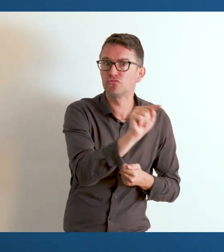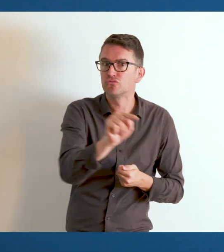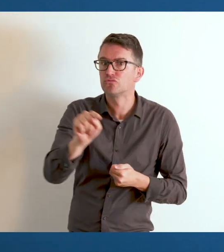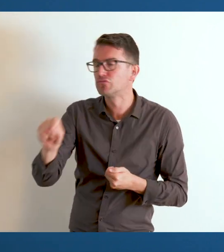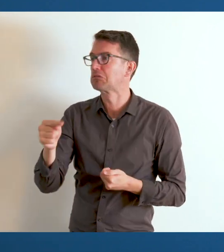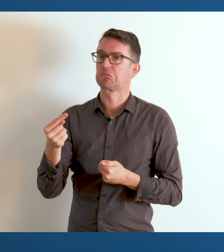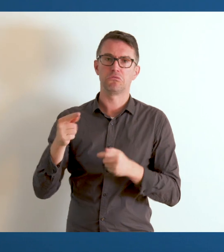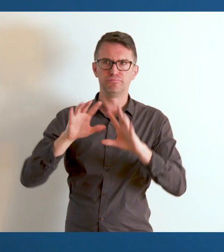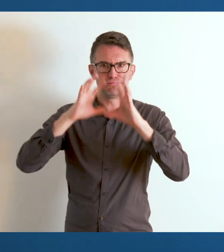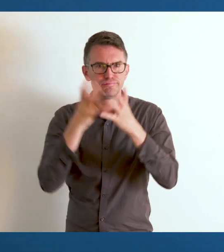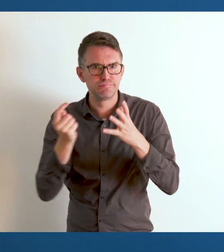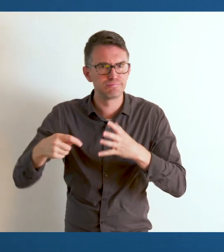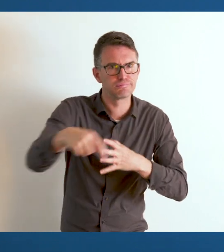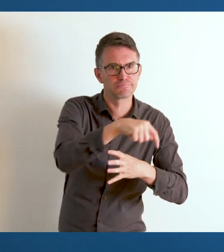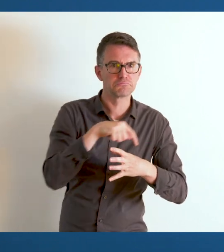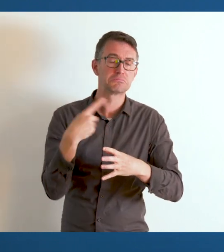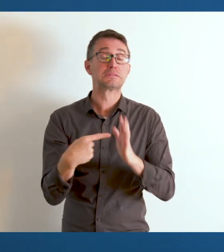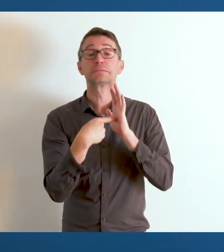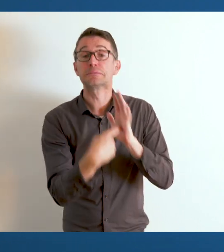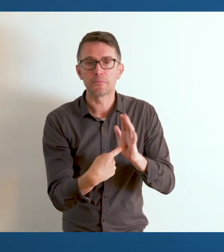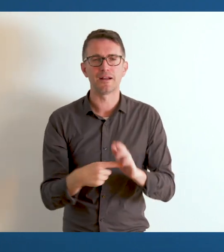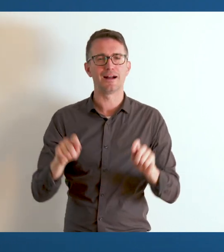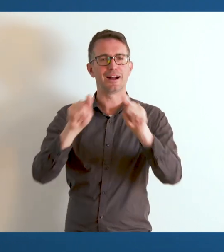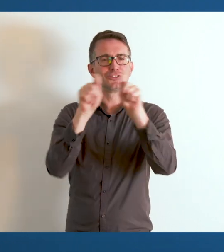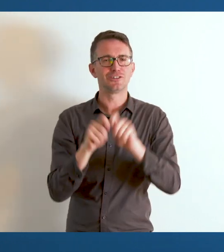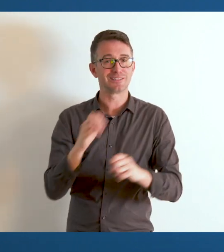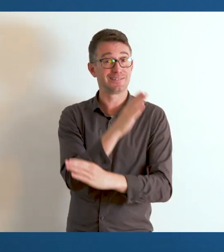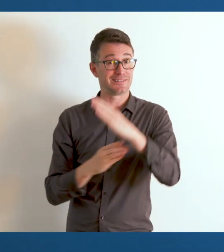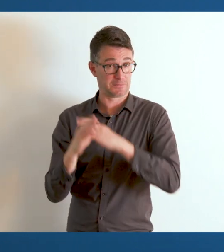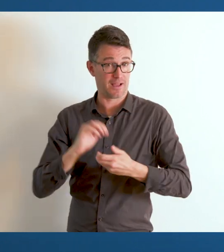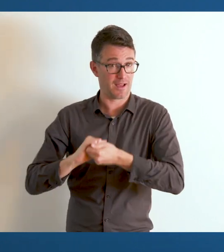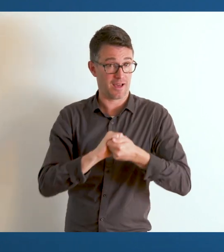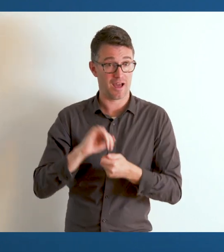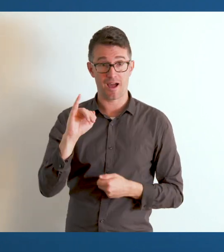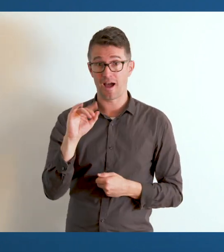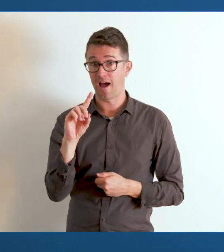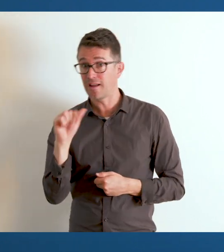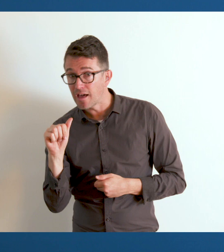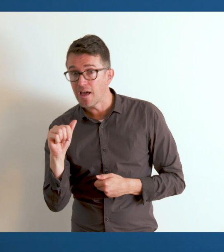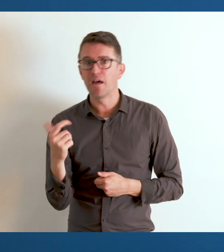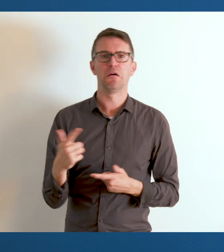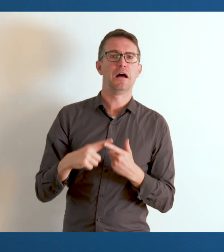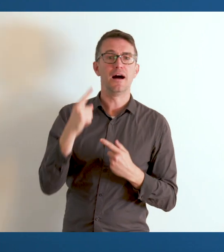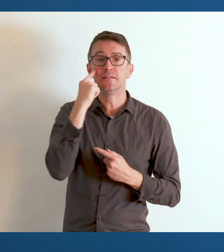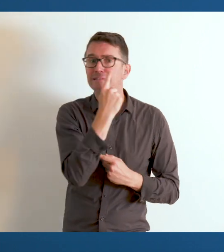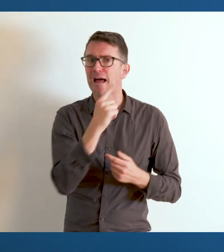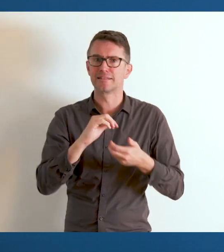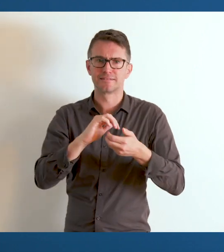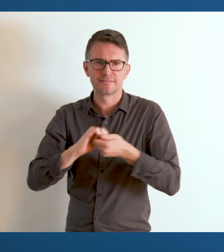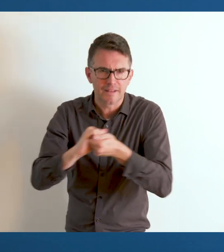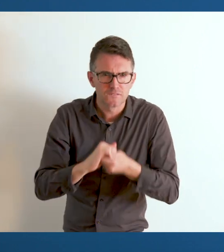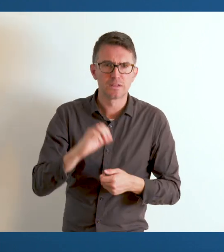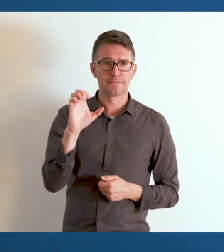NGOs internationally, in particular the International Disability Alliance, Humanity and Inclusion, Sightsavers, CBM,